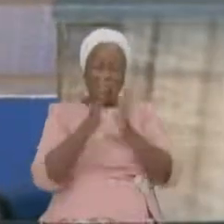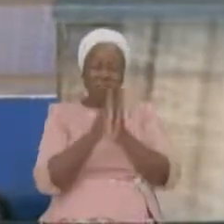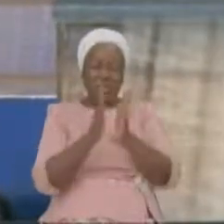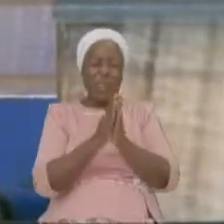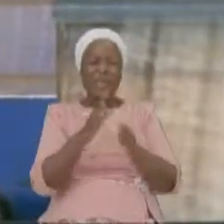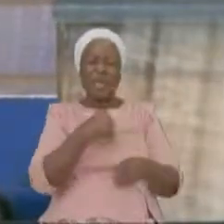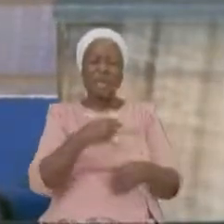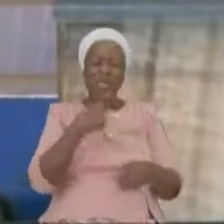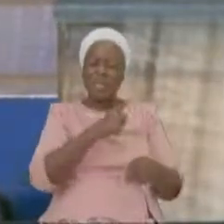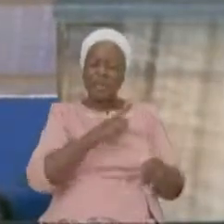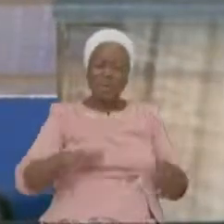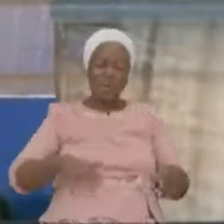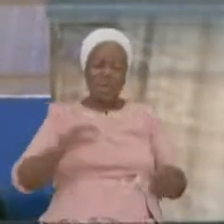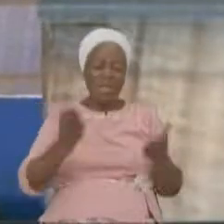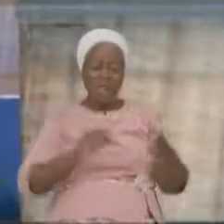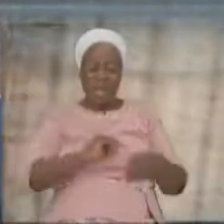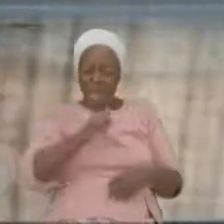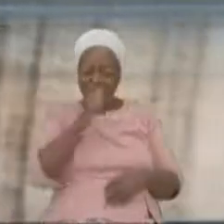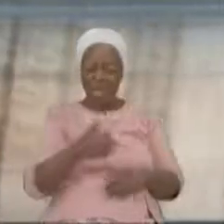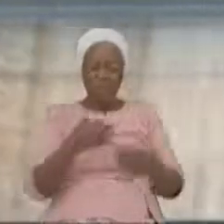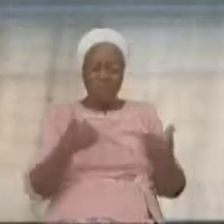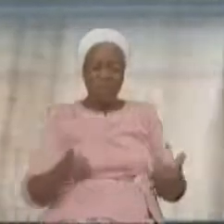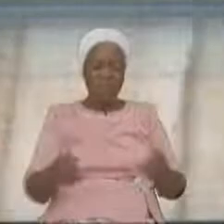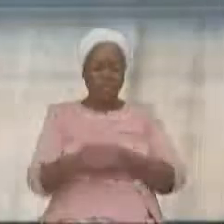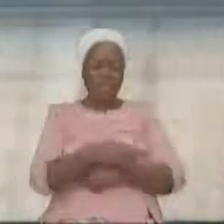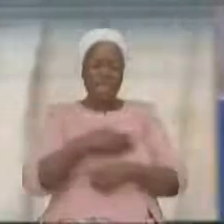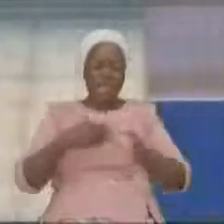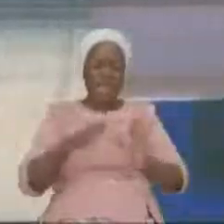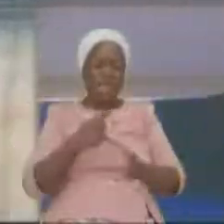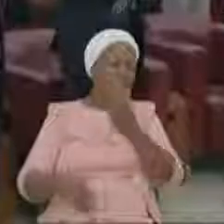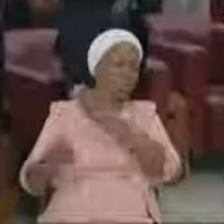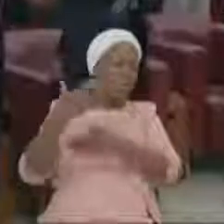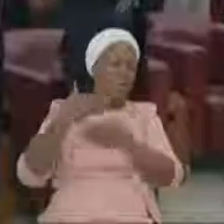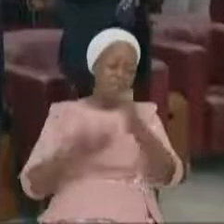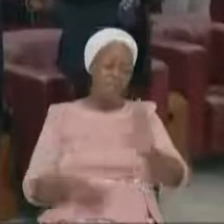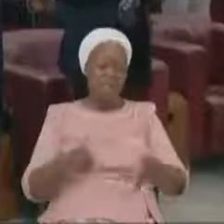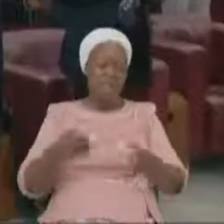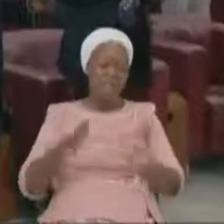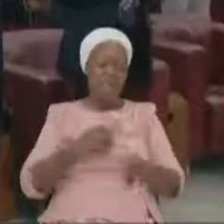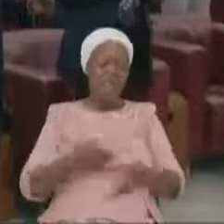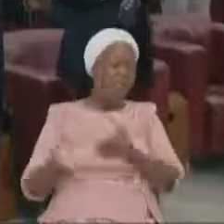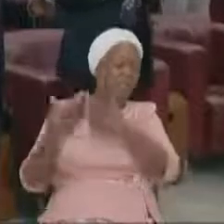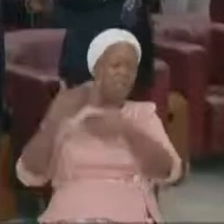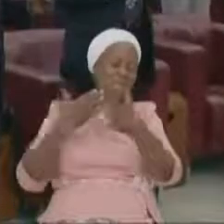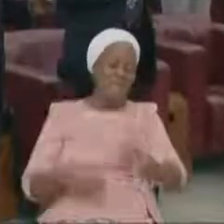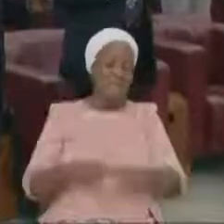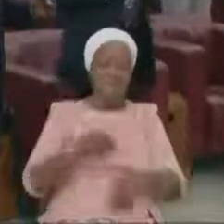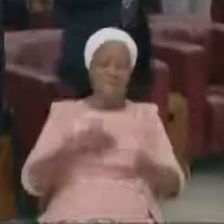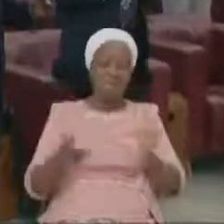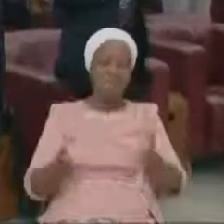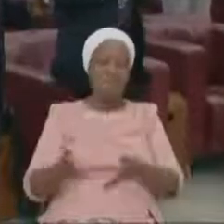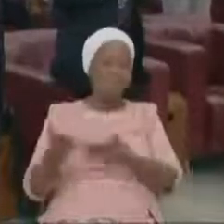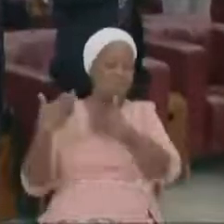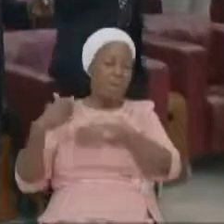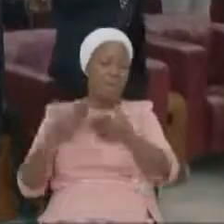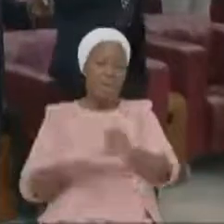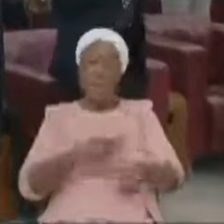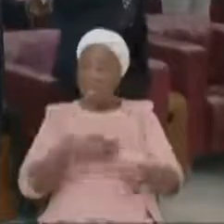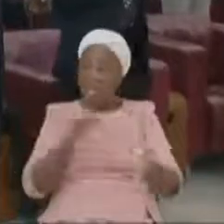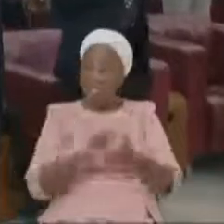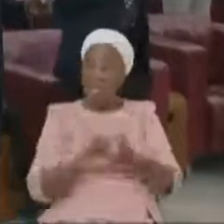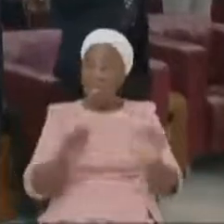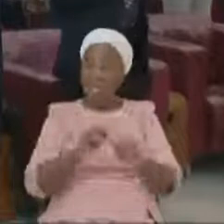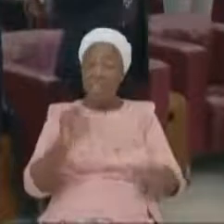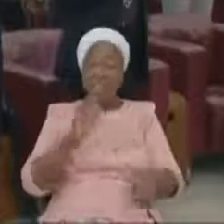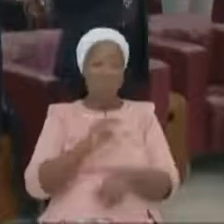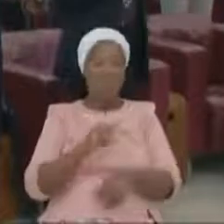I today. Let the past die. Let the past die. Let the past die. And that same ministry